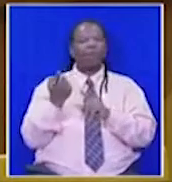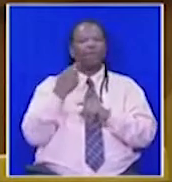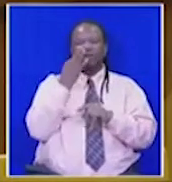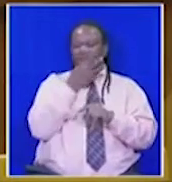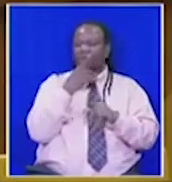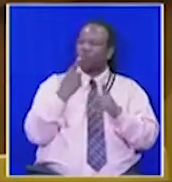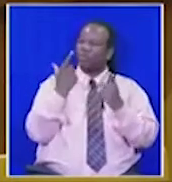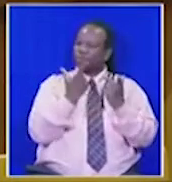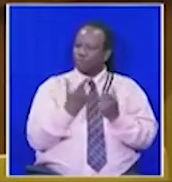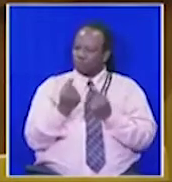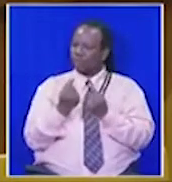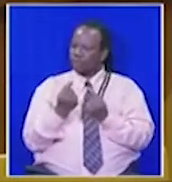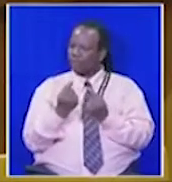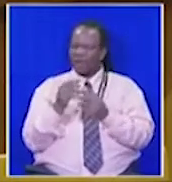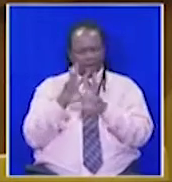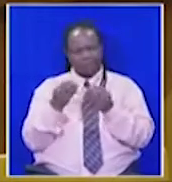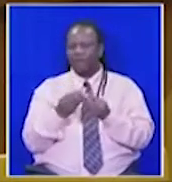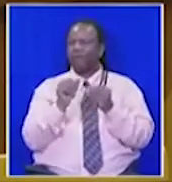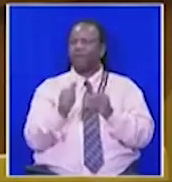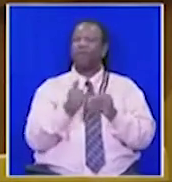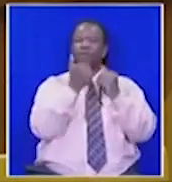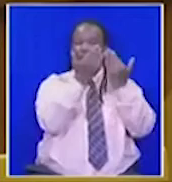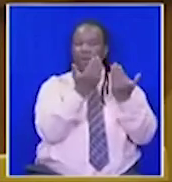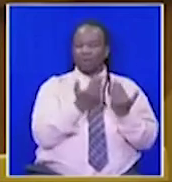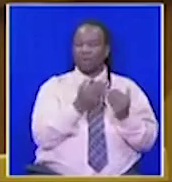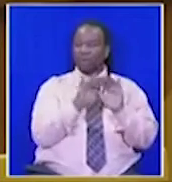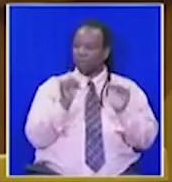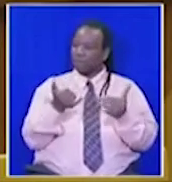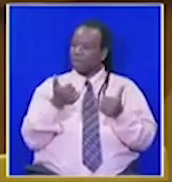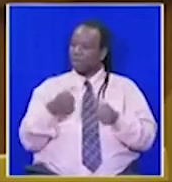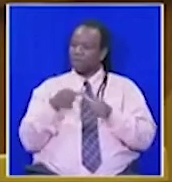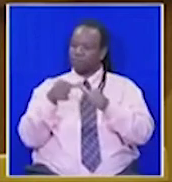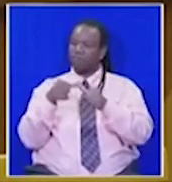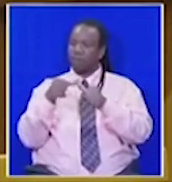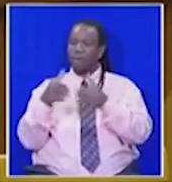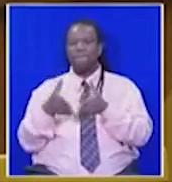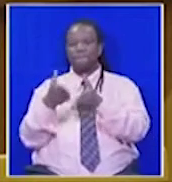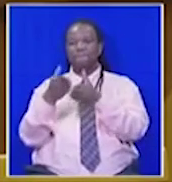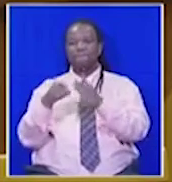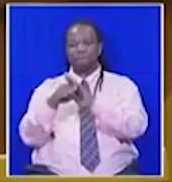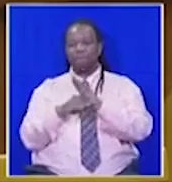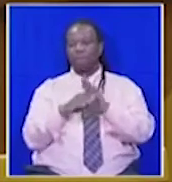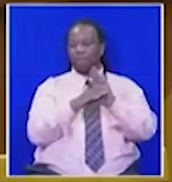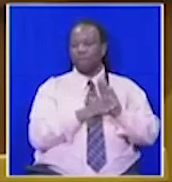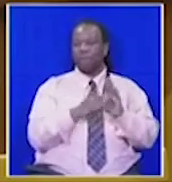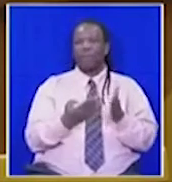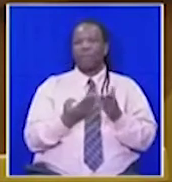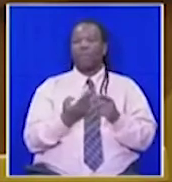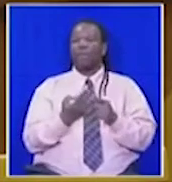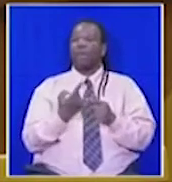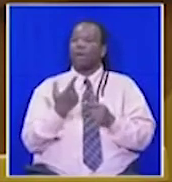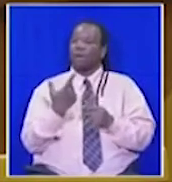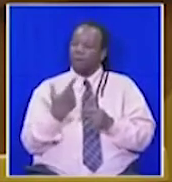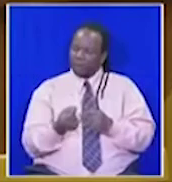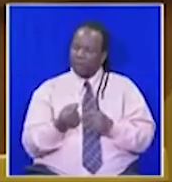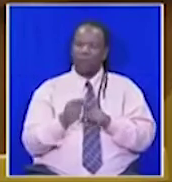of our fiscal strategy to create a sustainable path forward. And so we delivered, contrary to what some of the